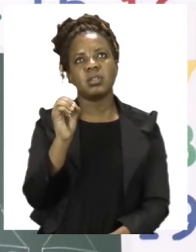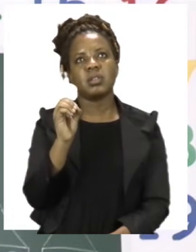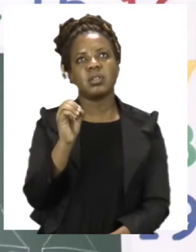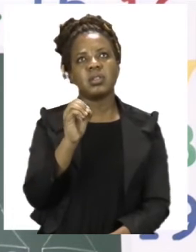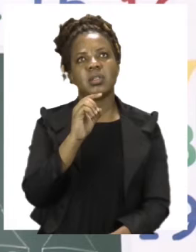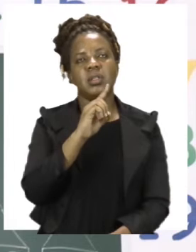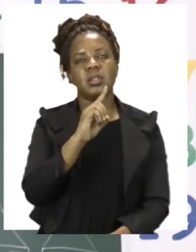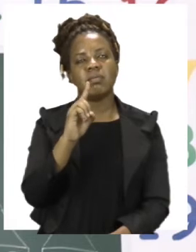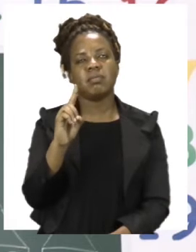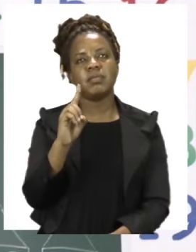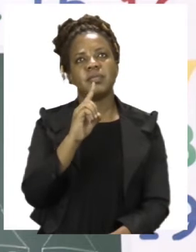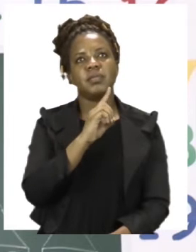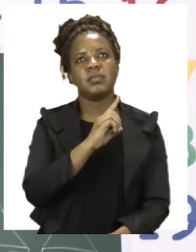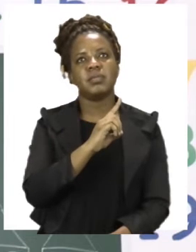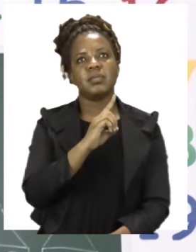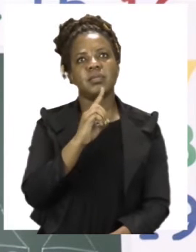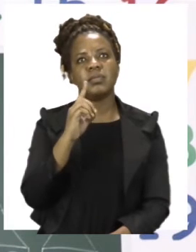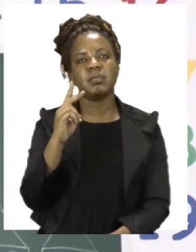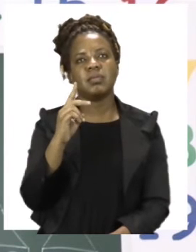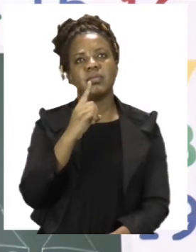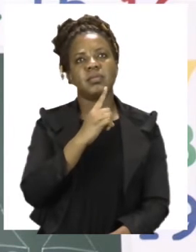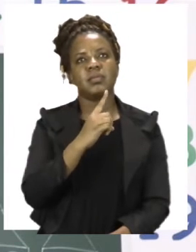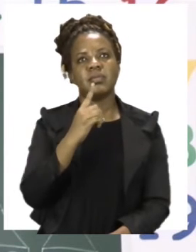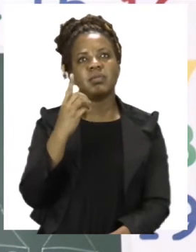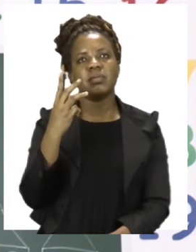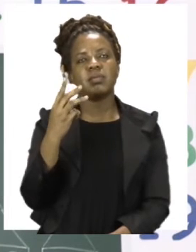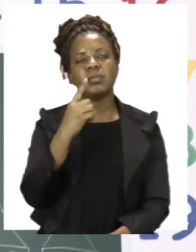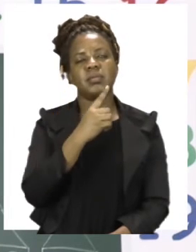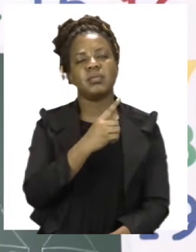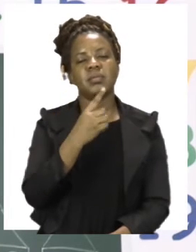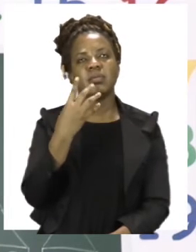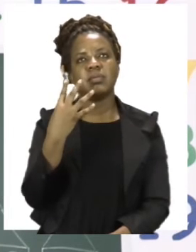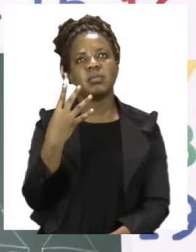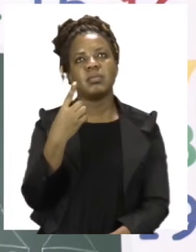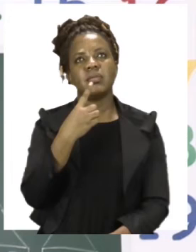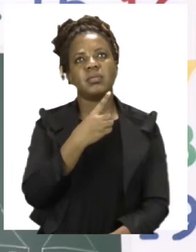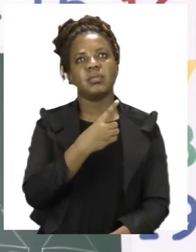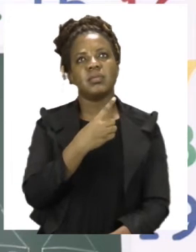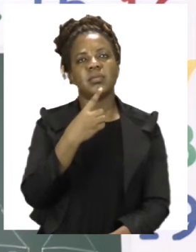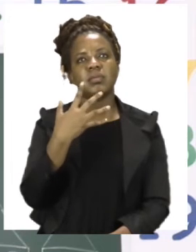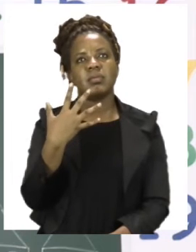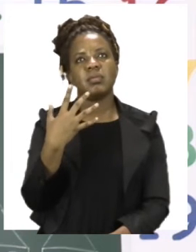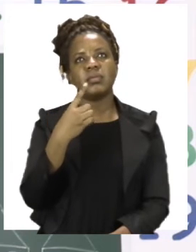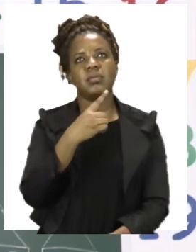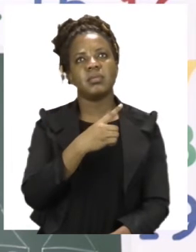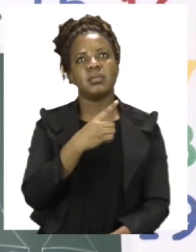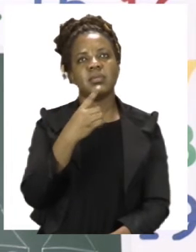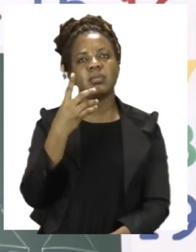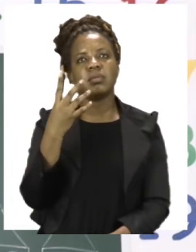10, 11, 12, 13, 14,